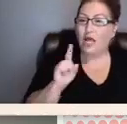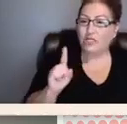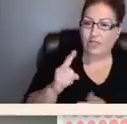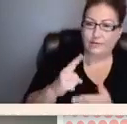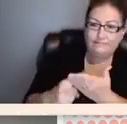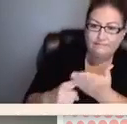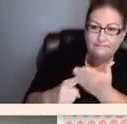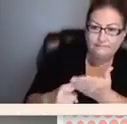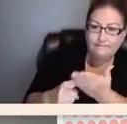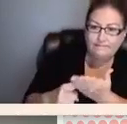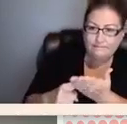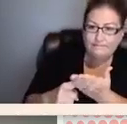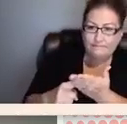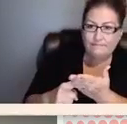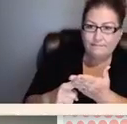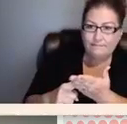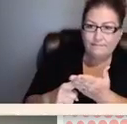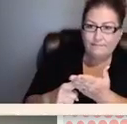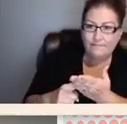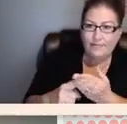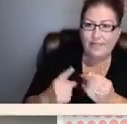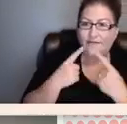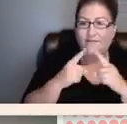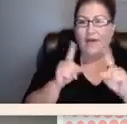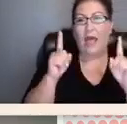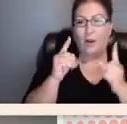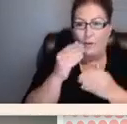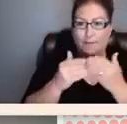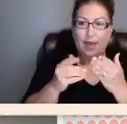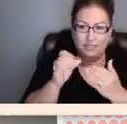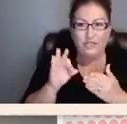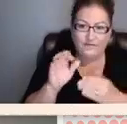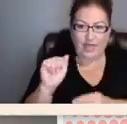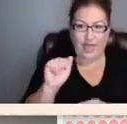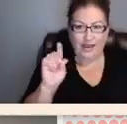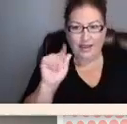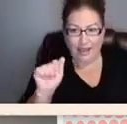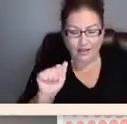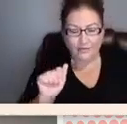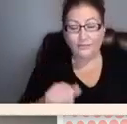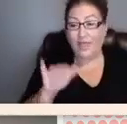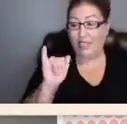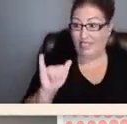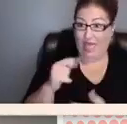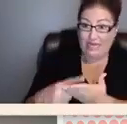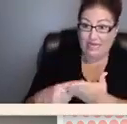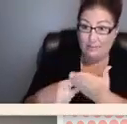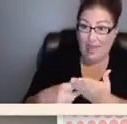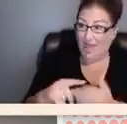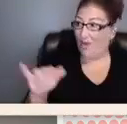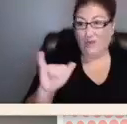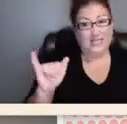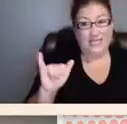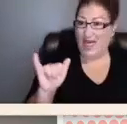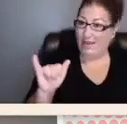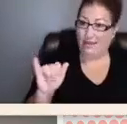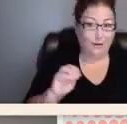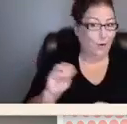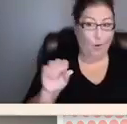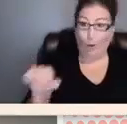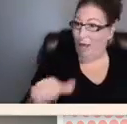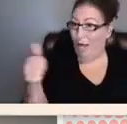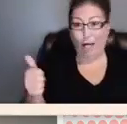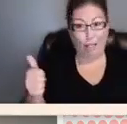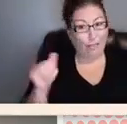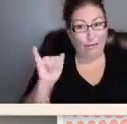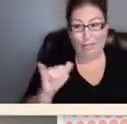final passage of the ADA. Now, this debate was like none other that the